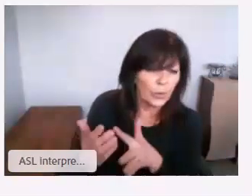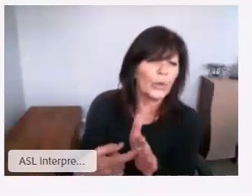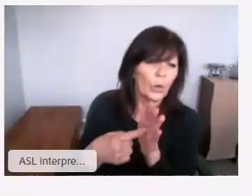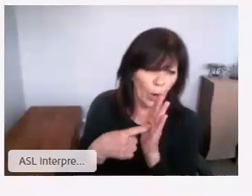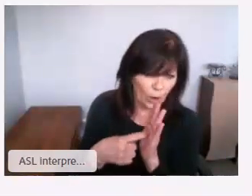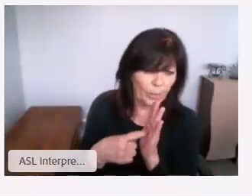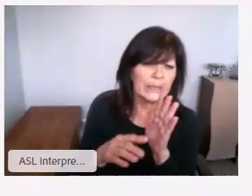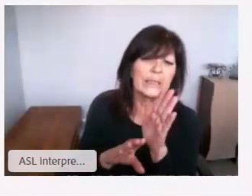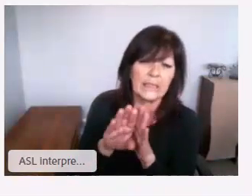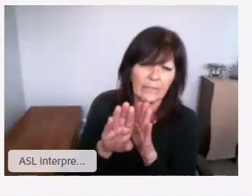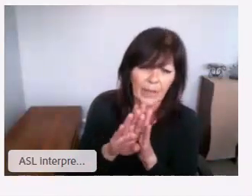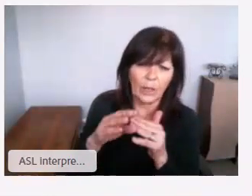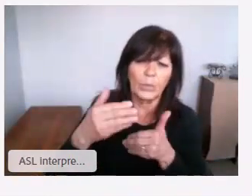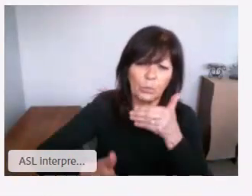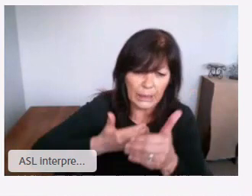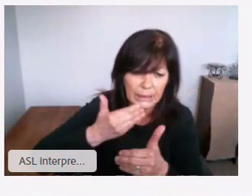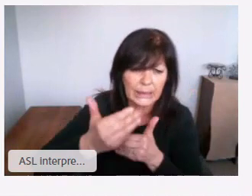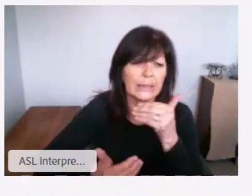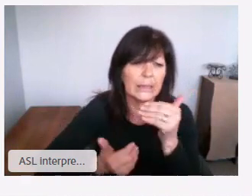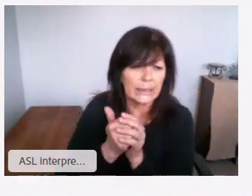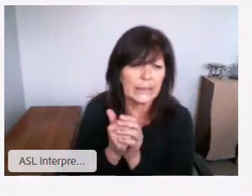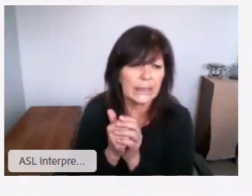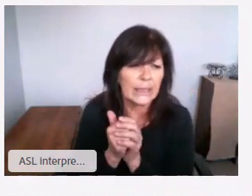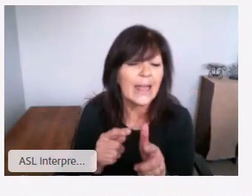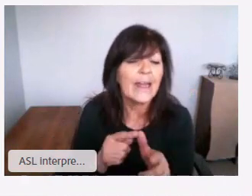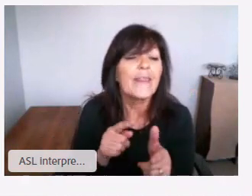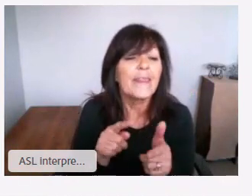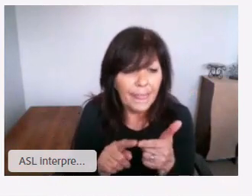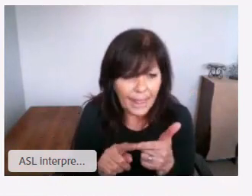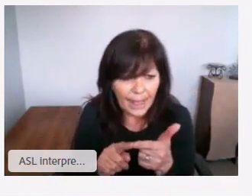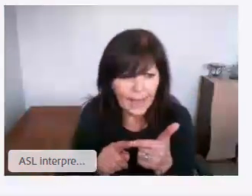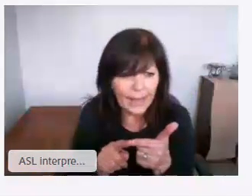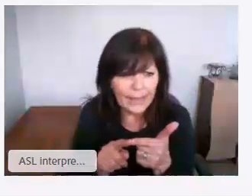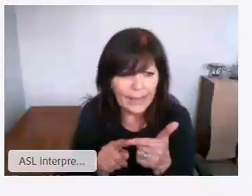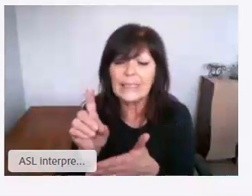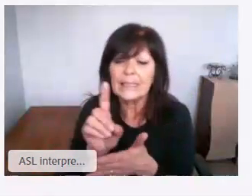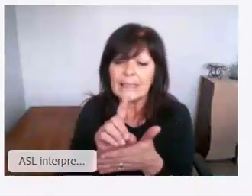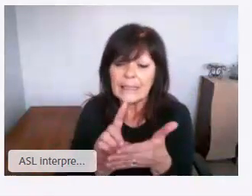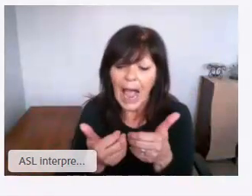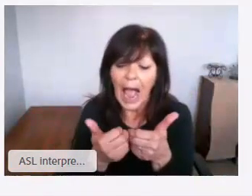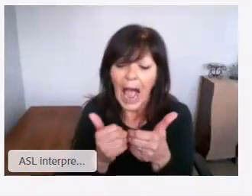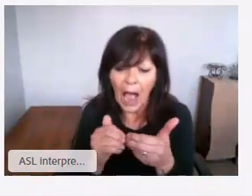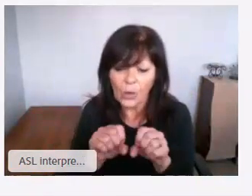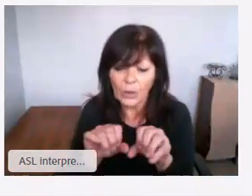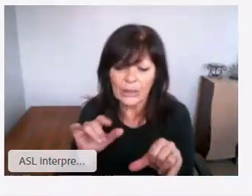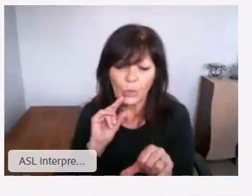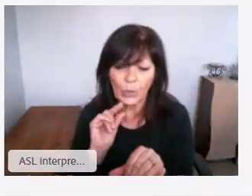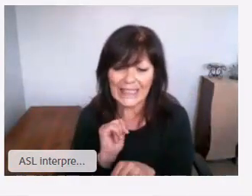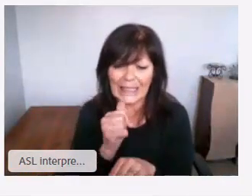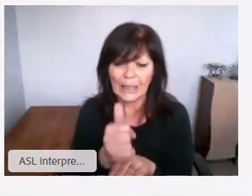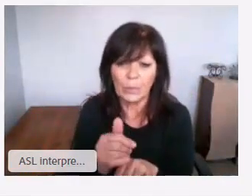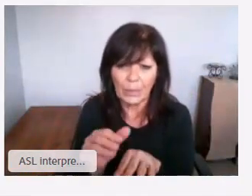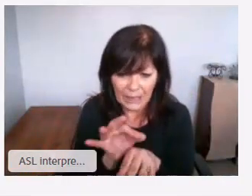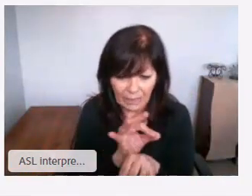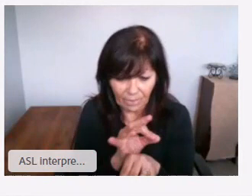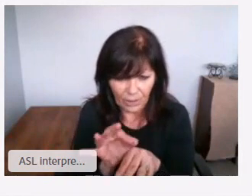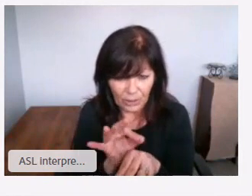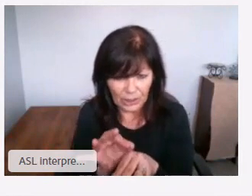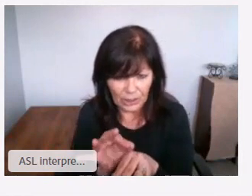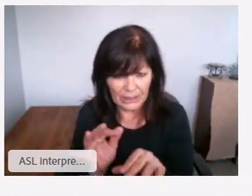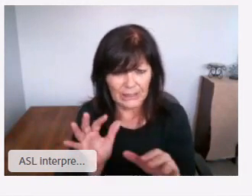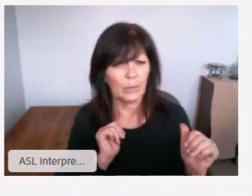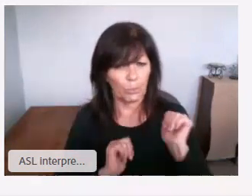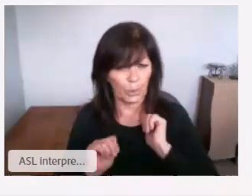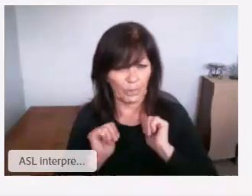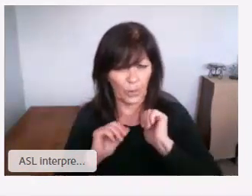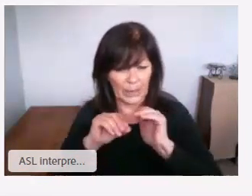development process. Then designing how the system will implement the functions and performance in the